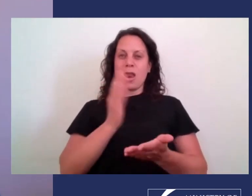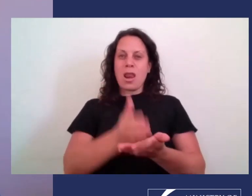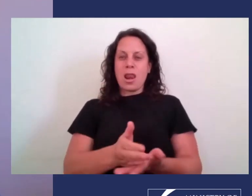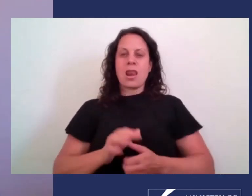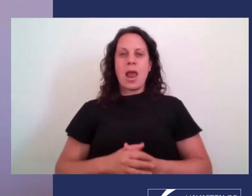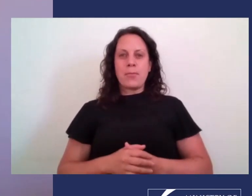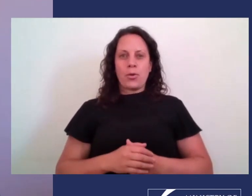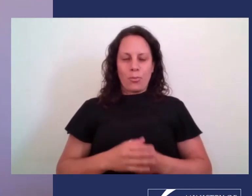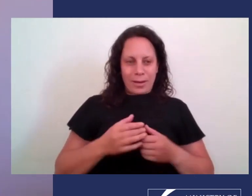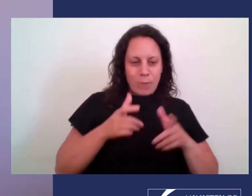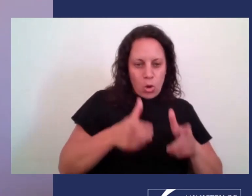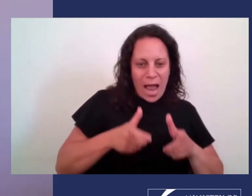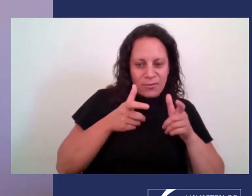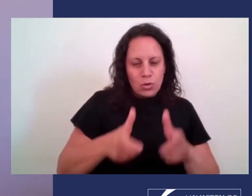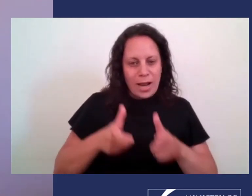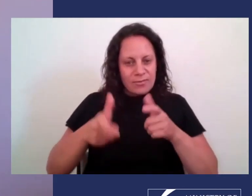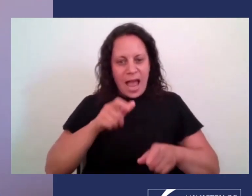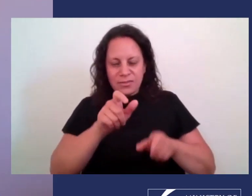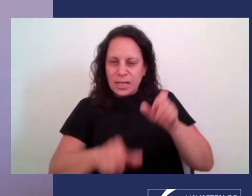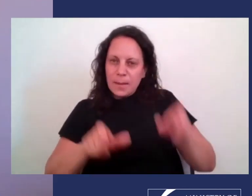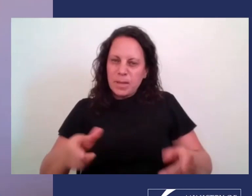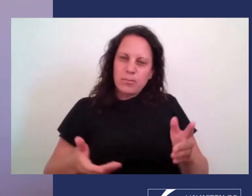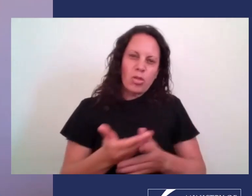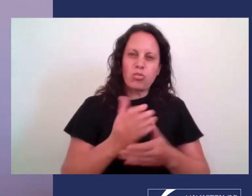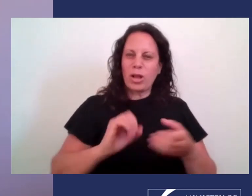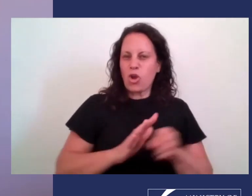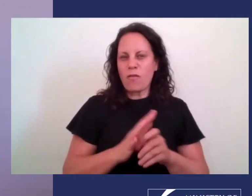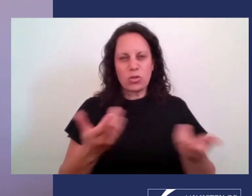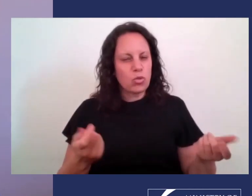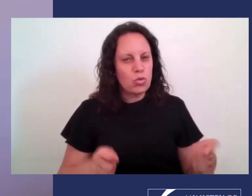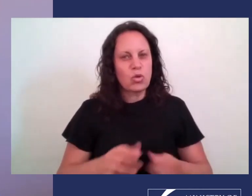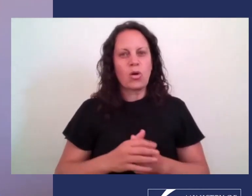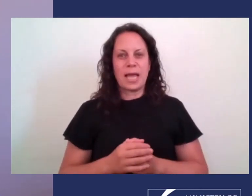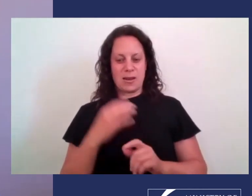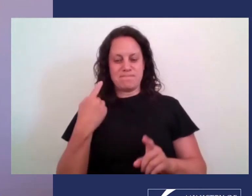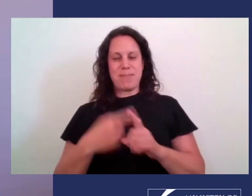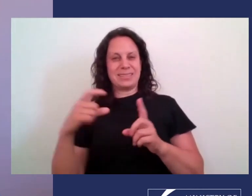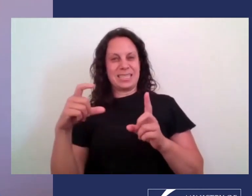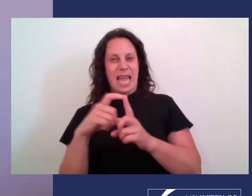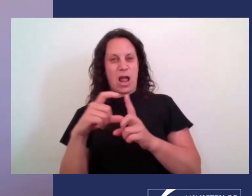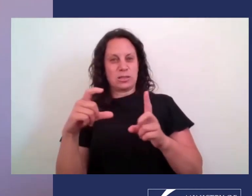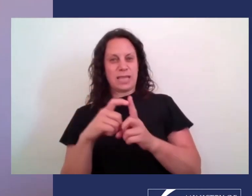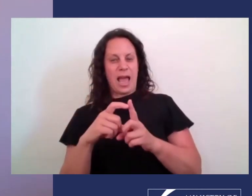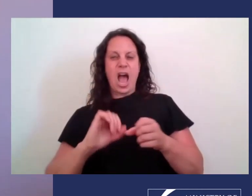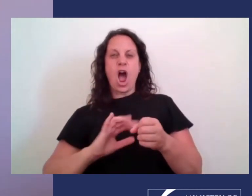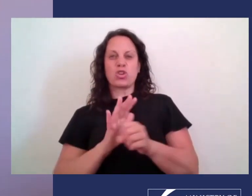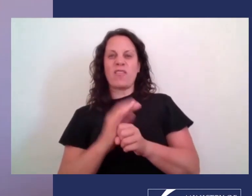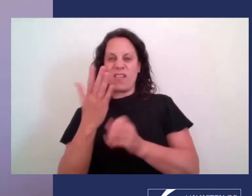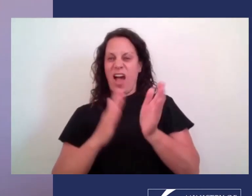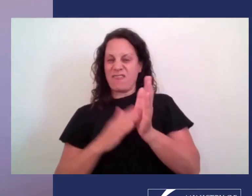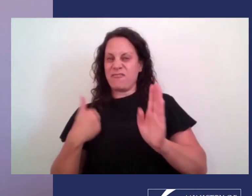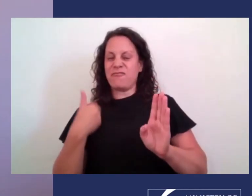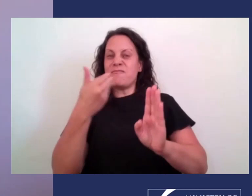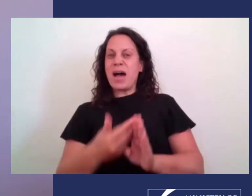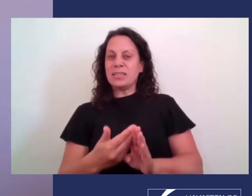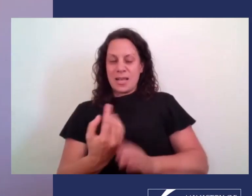with COVID, particularly in this Delta outbreak in the last 5 months, and have really had first-hand experience